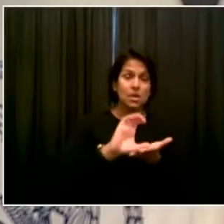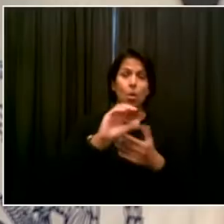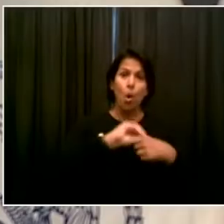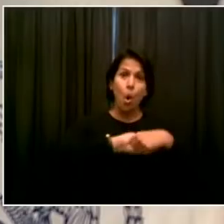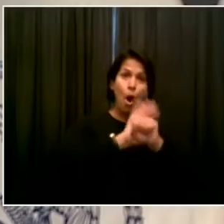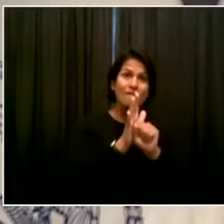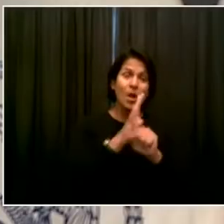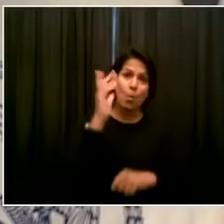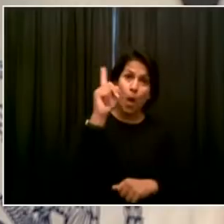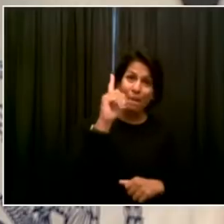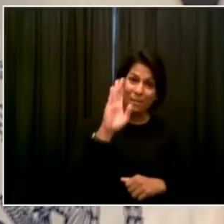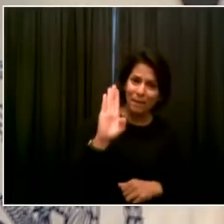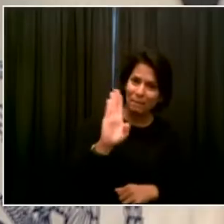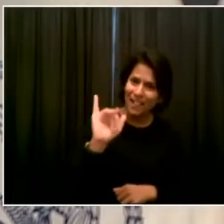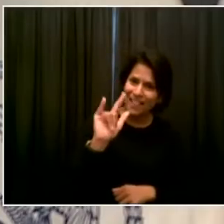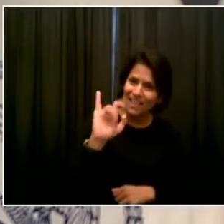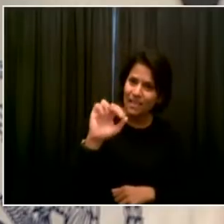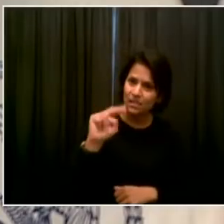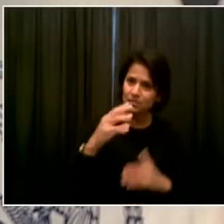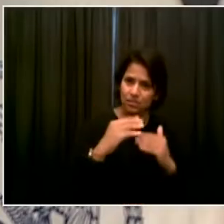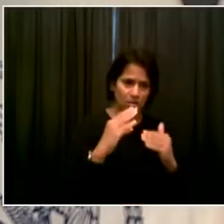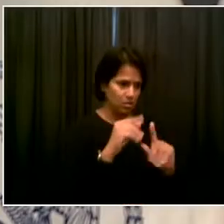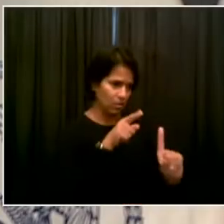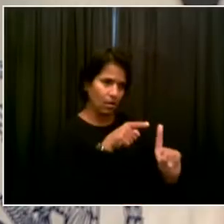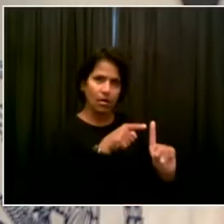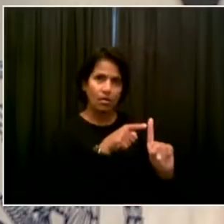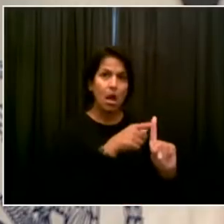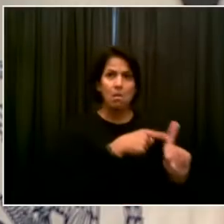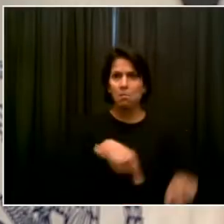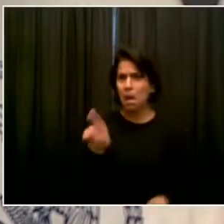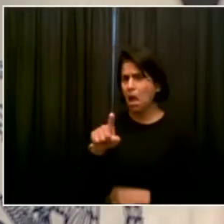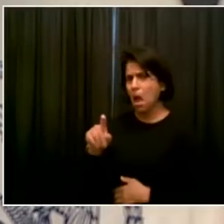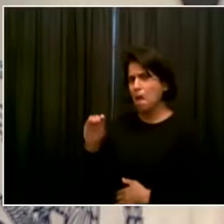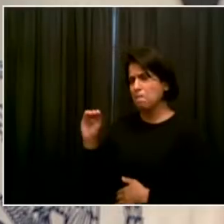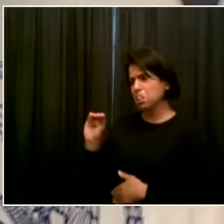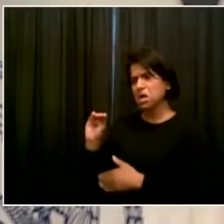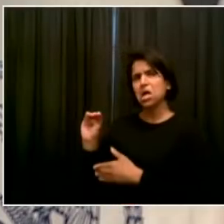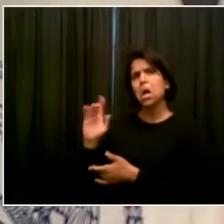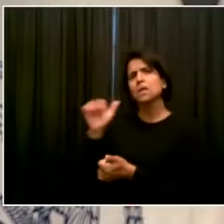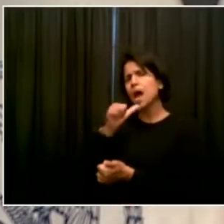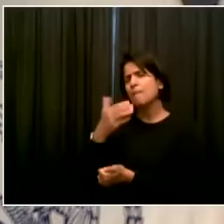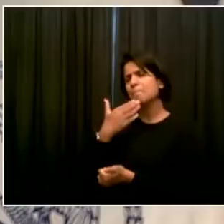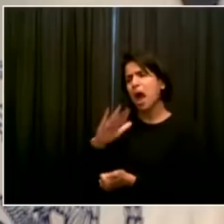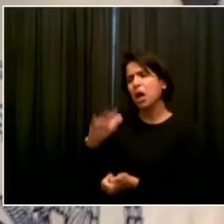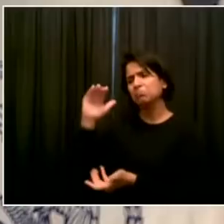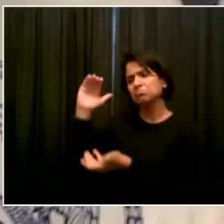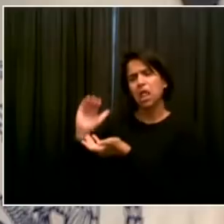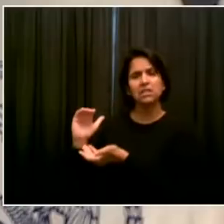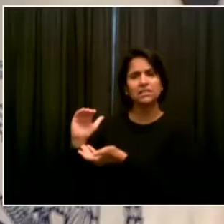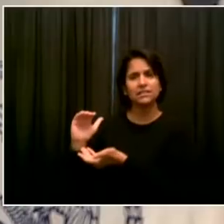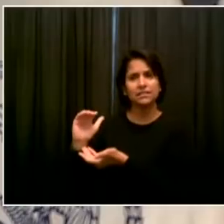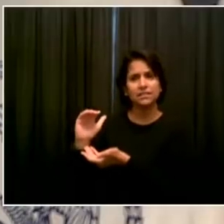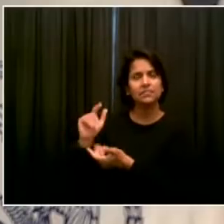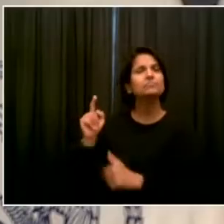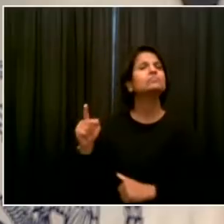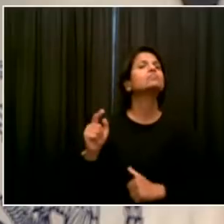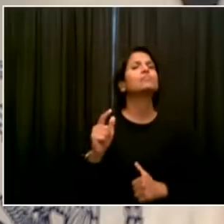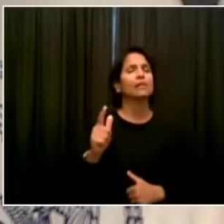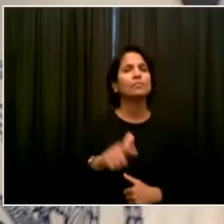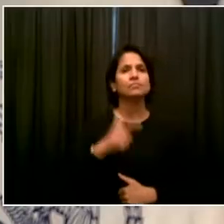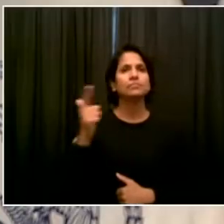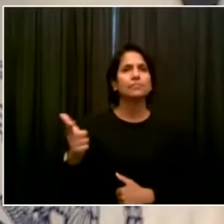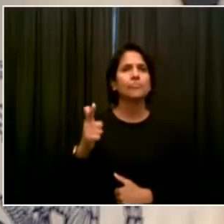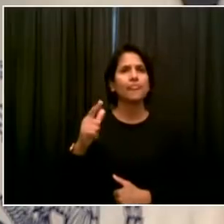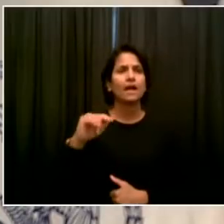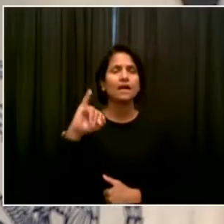today. The next is Jeff Mays from the New York Times. Hey, good morning, Mr. Mayor. My question